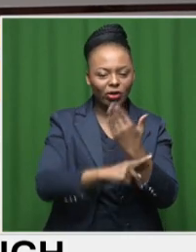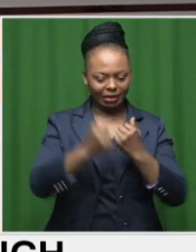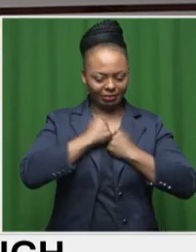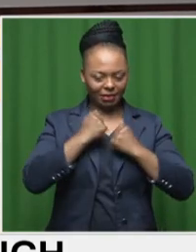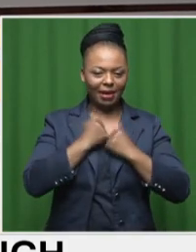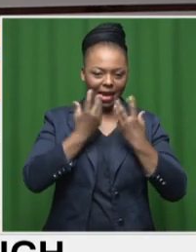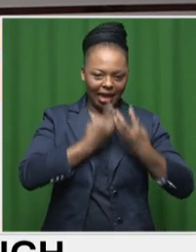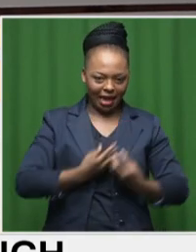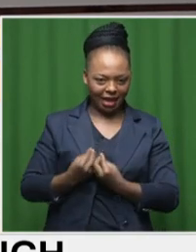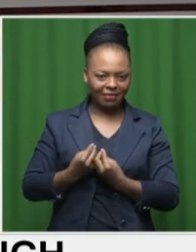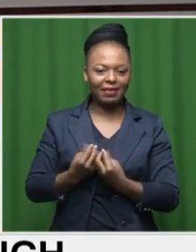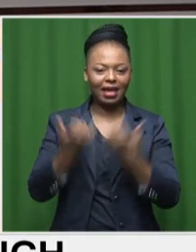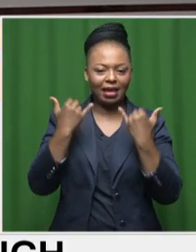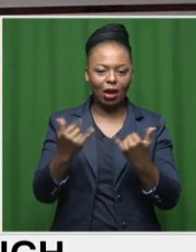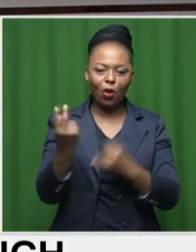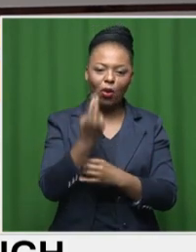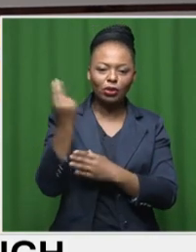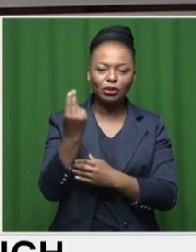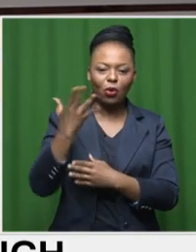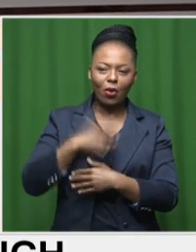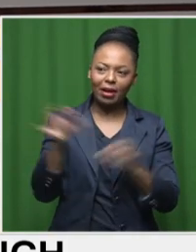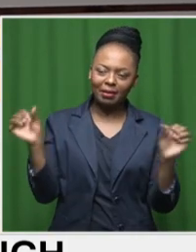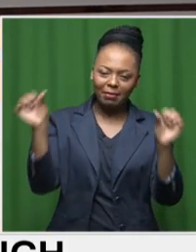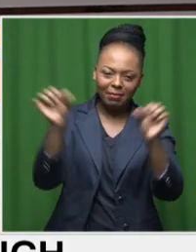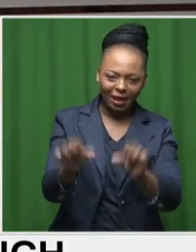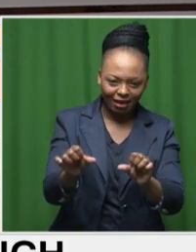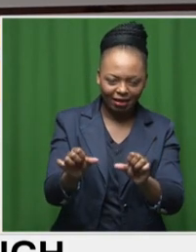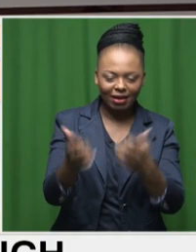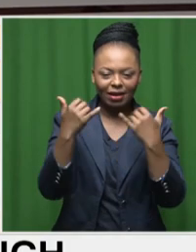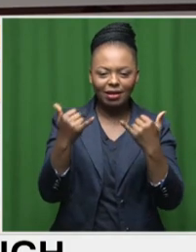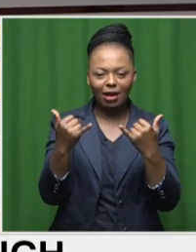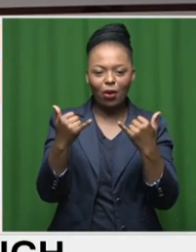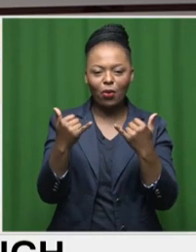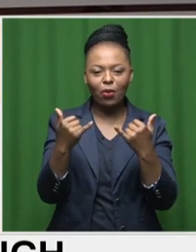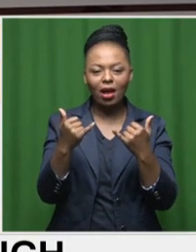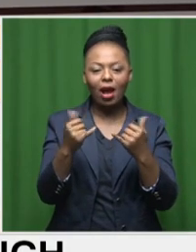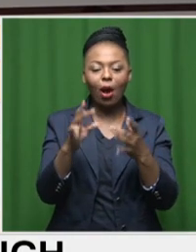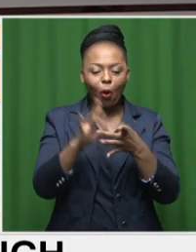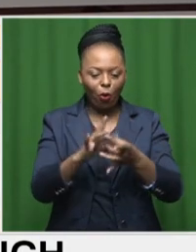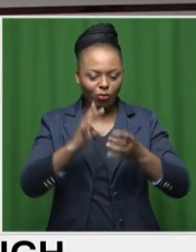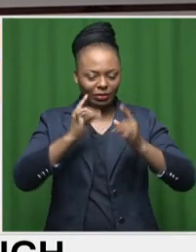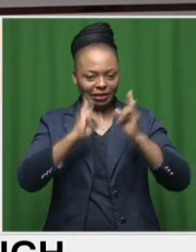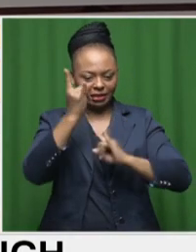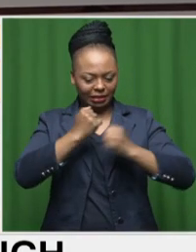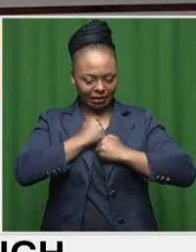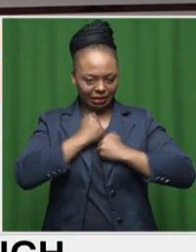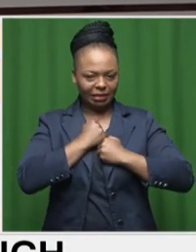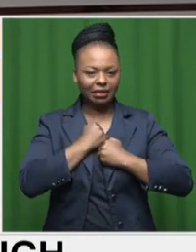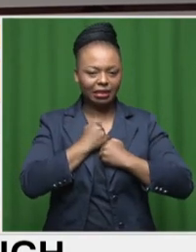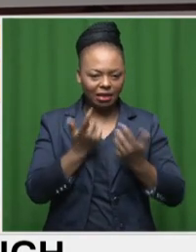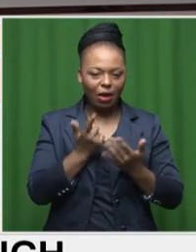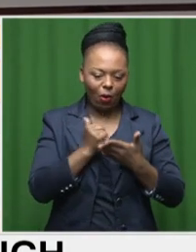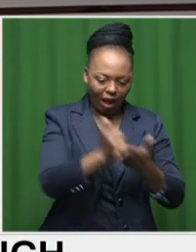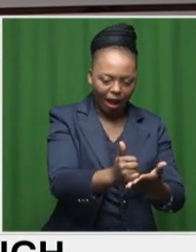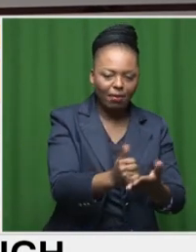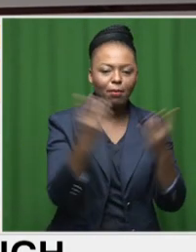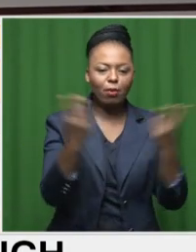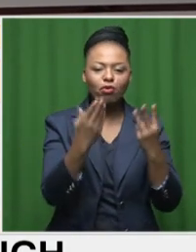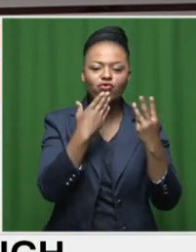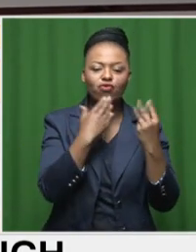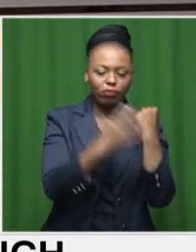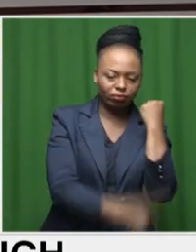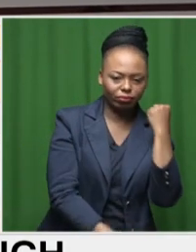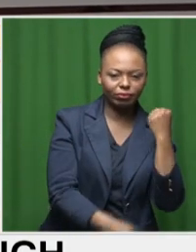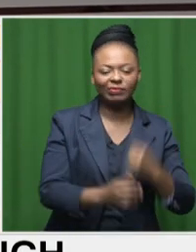would like to extend. I also want to come back to my Zupana Petrenia, which is in my hometown, which and when we are helping homeless people. I have